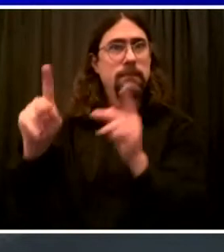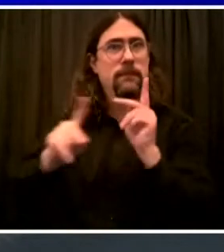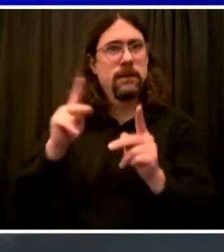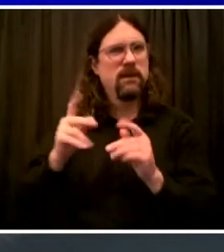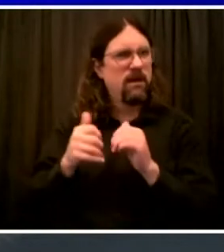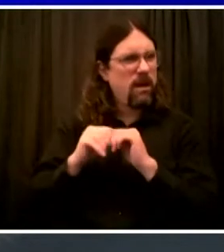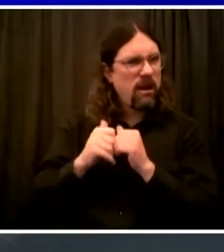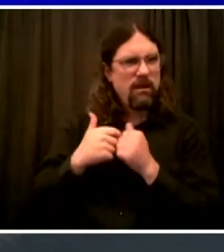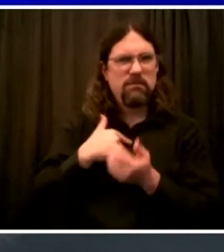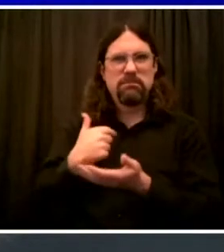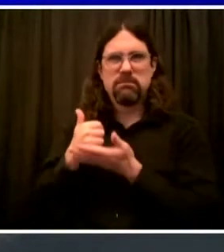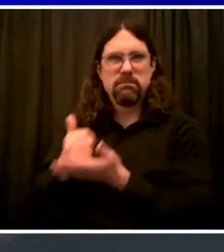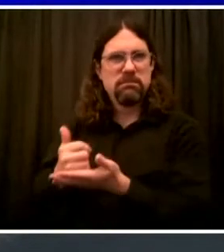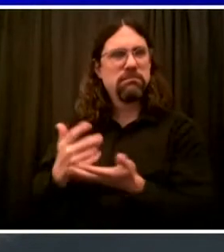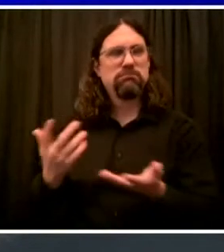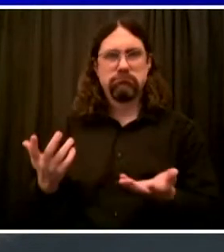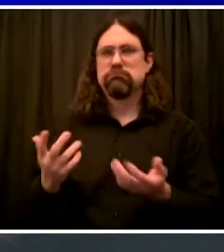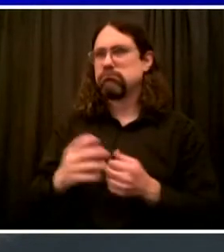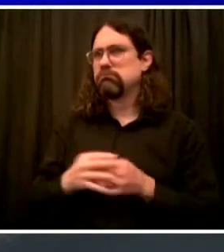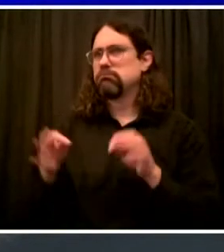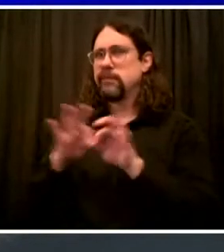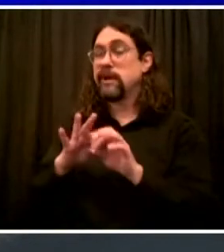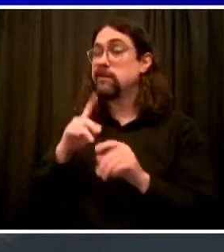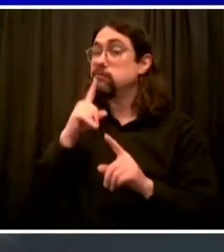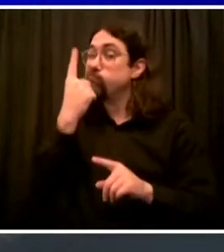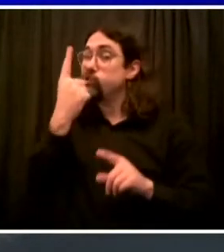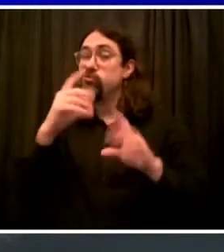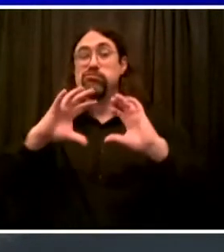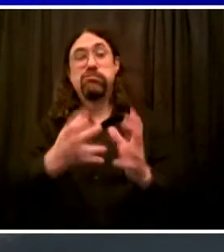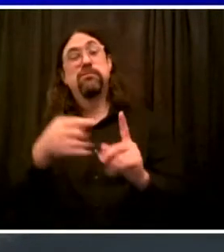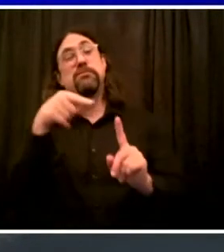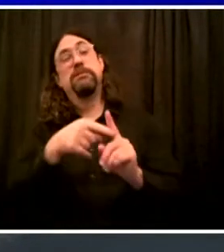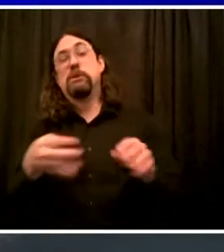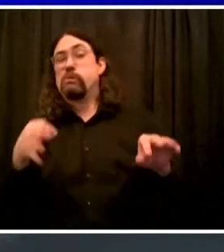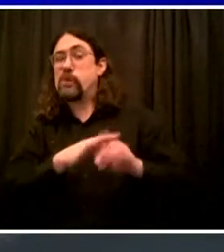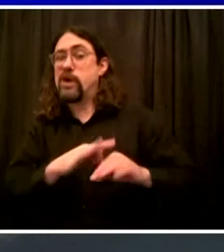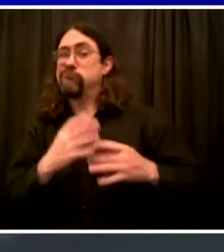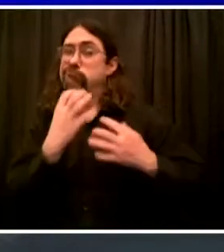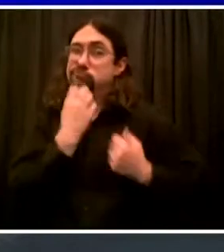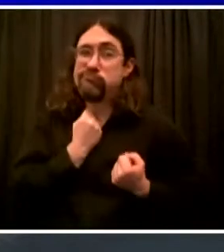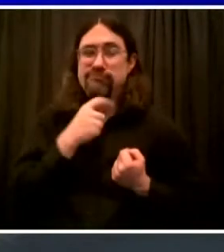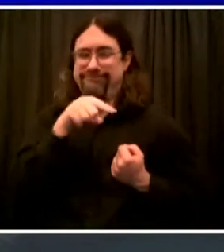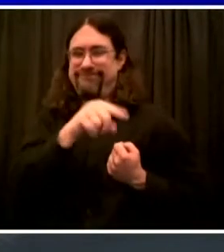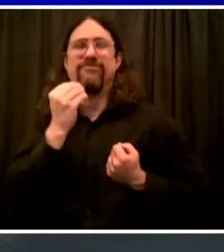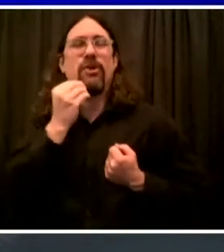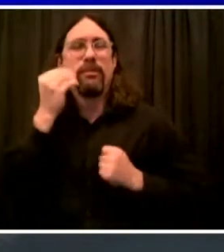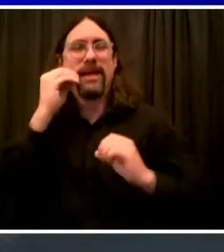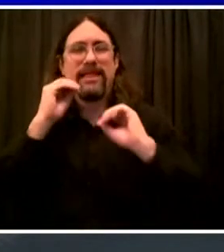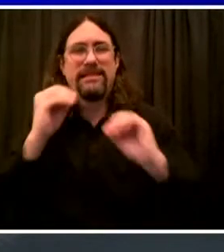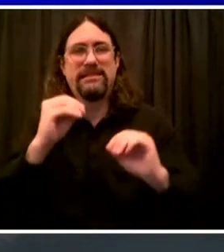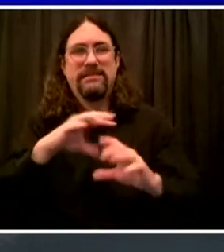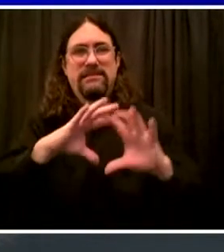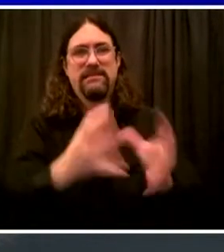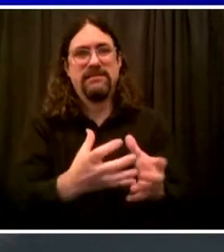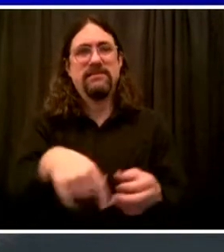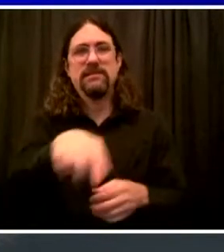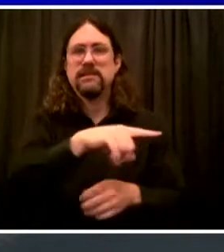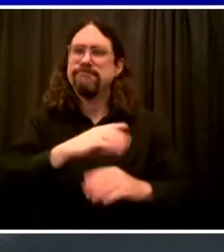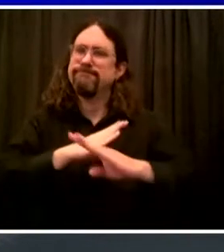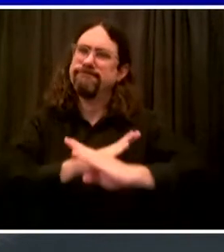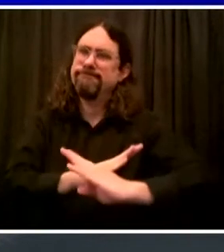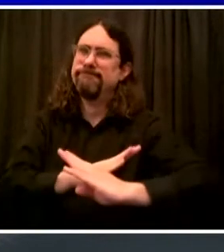again. This effort now that's being undertaken each night to clean the subways, I keep reporting on the results in terms of homeless